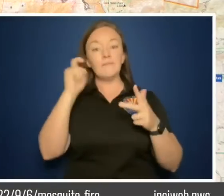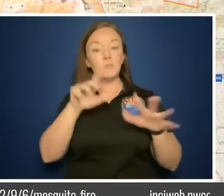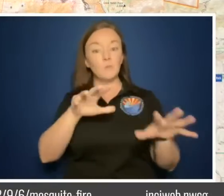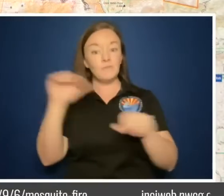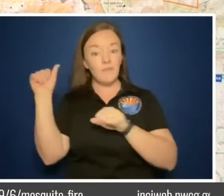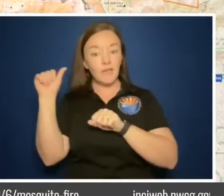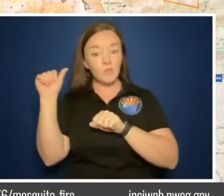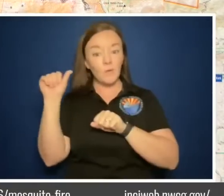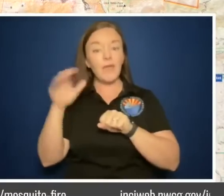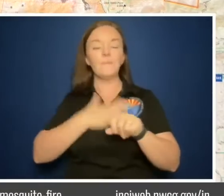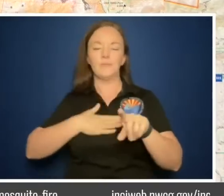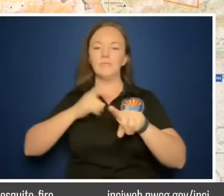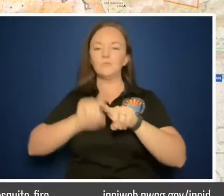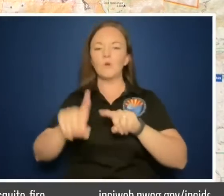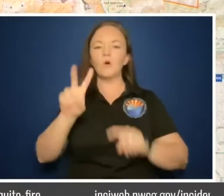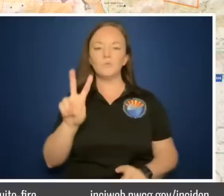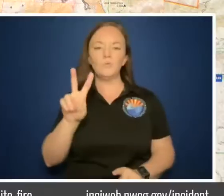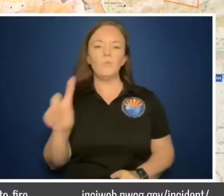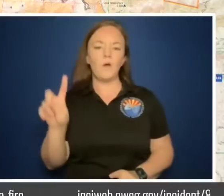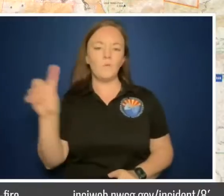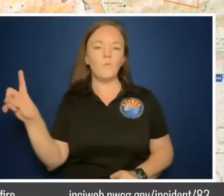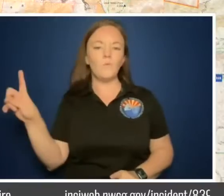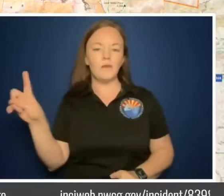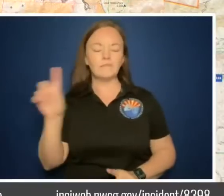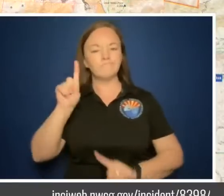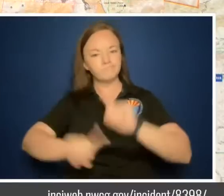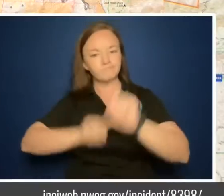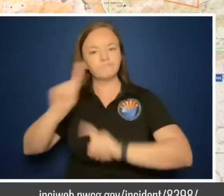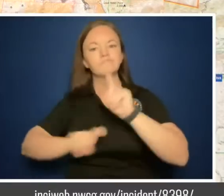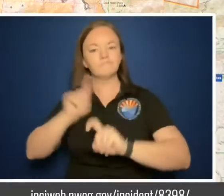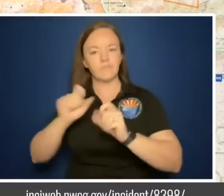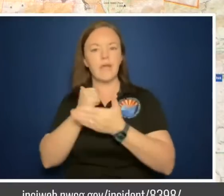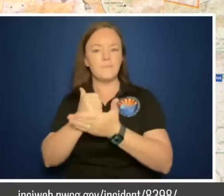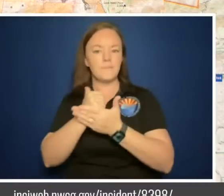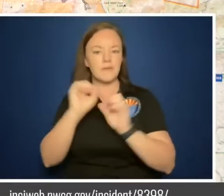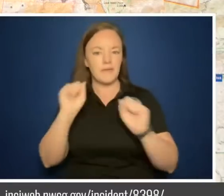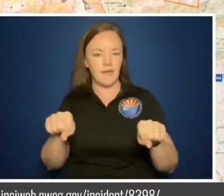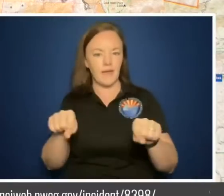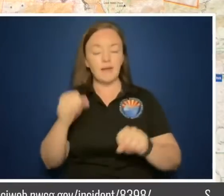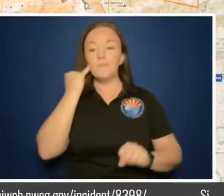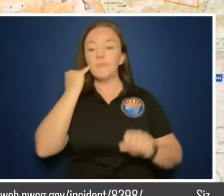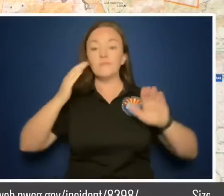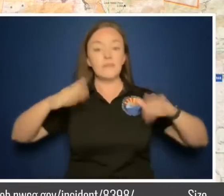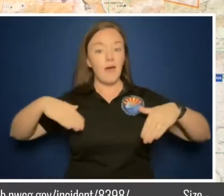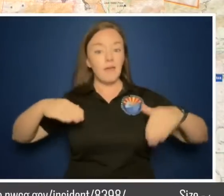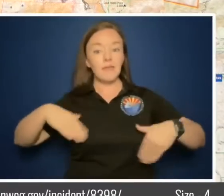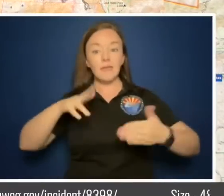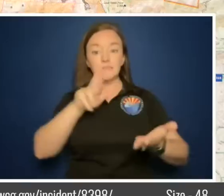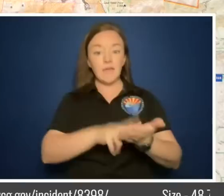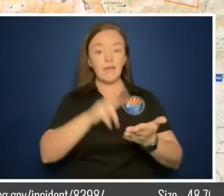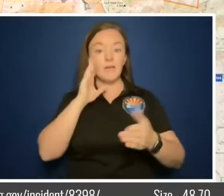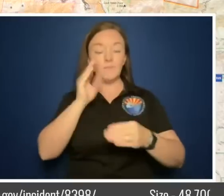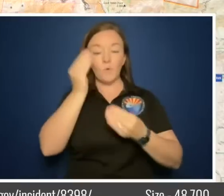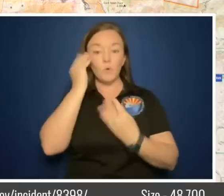a good option. Also, if you haven't already, sign up for evacuation notices,